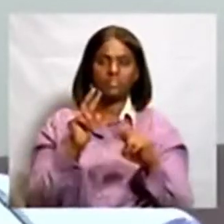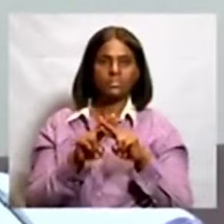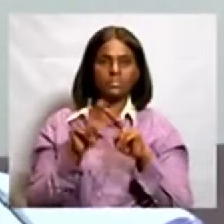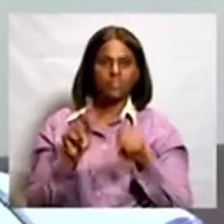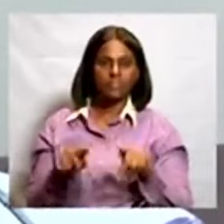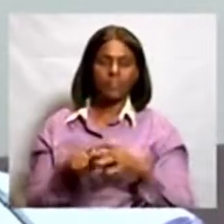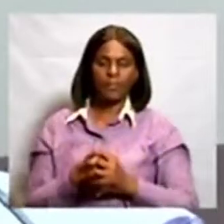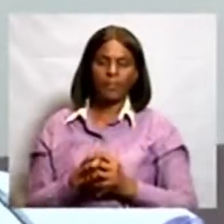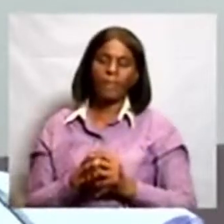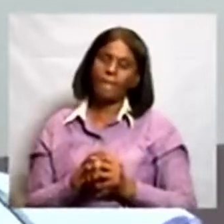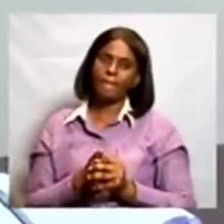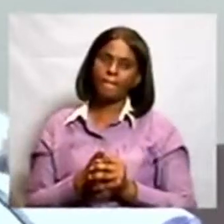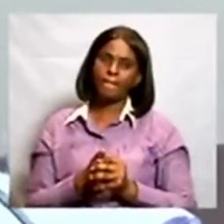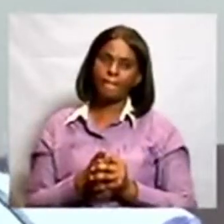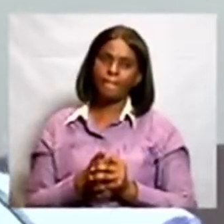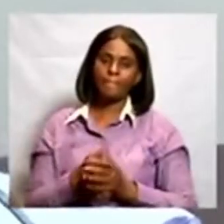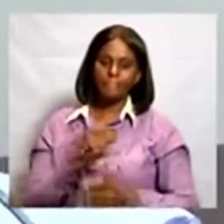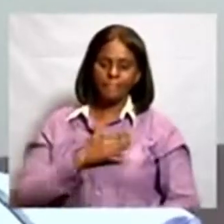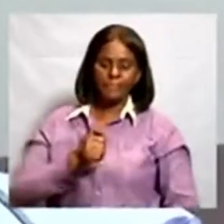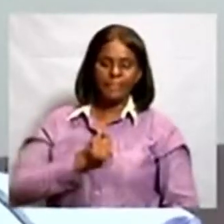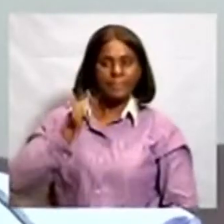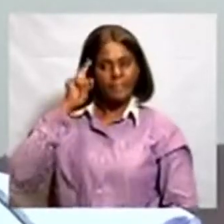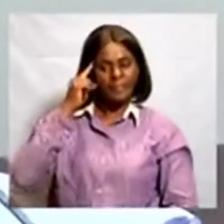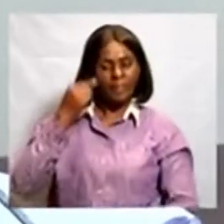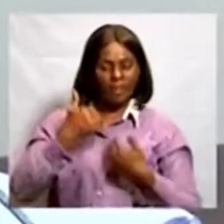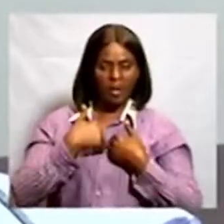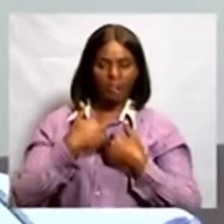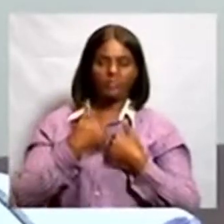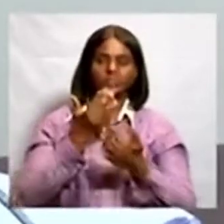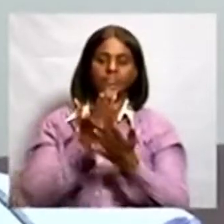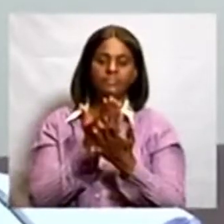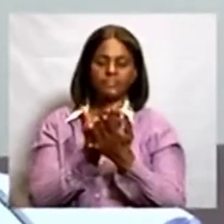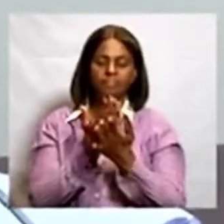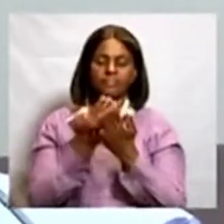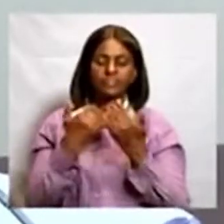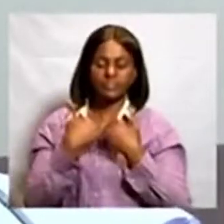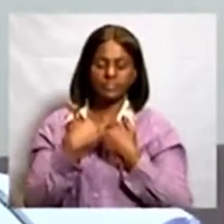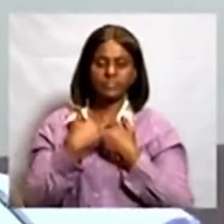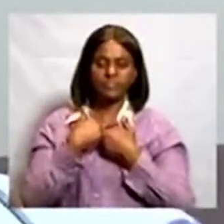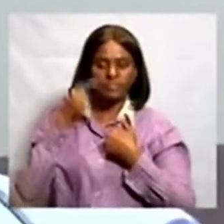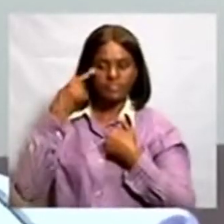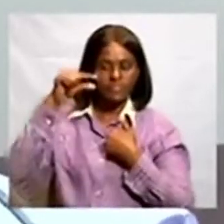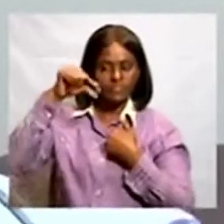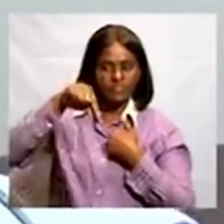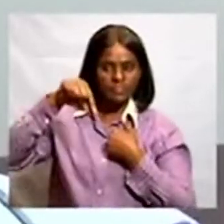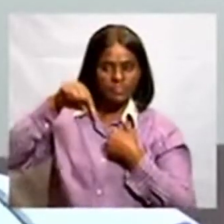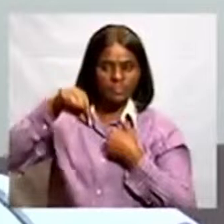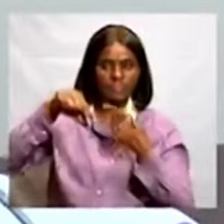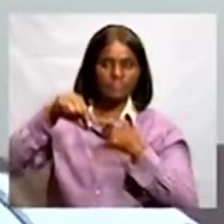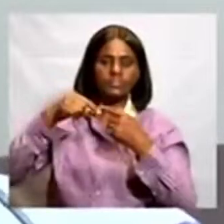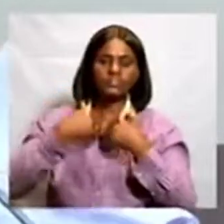Chair, I think there's a proposal for qualifications